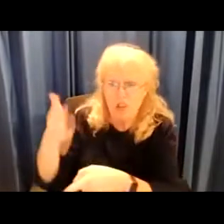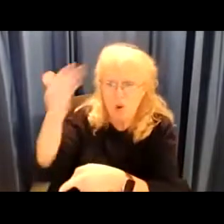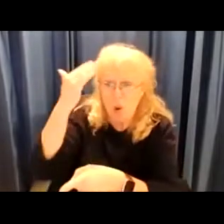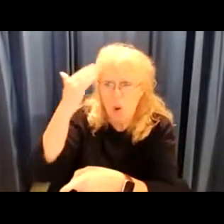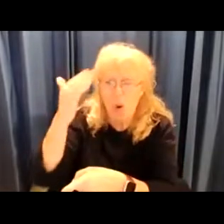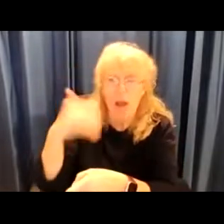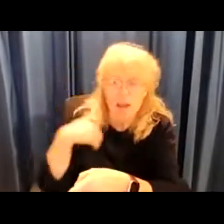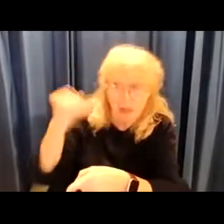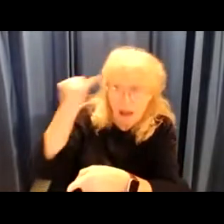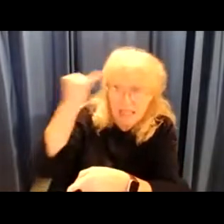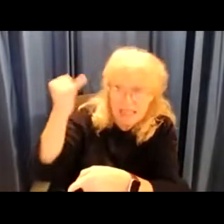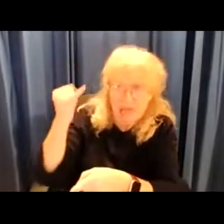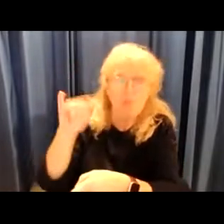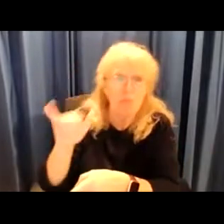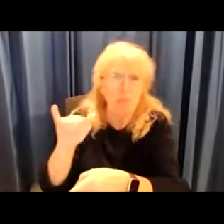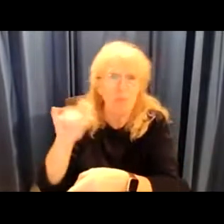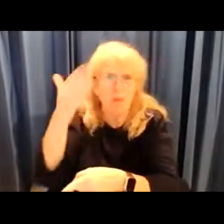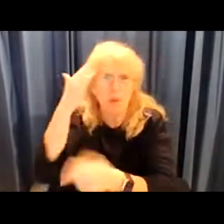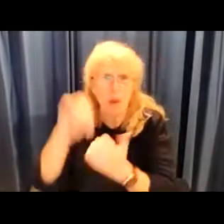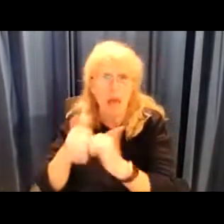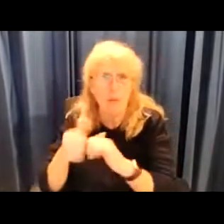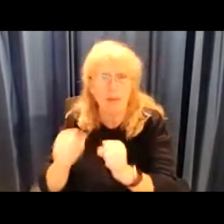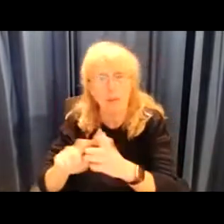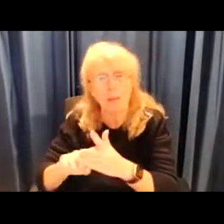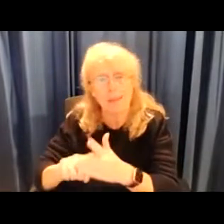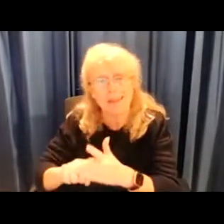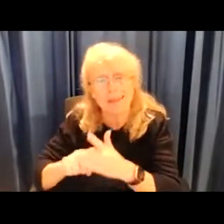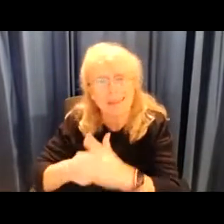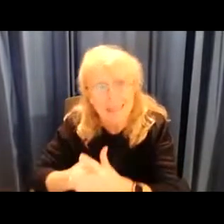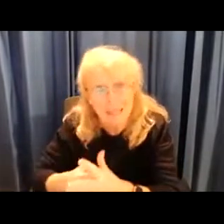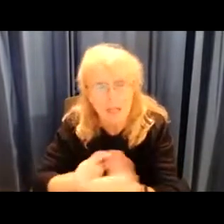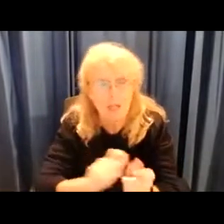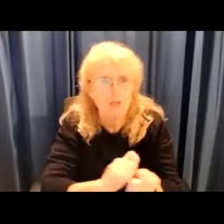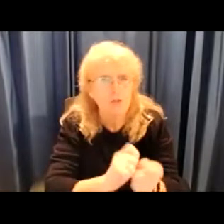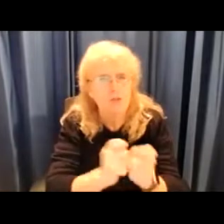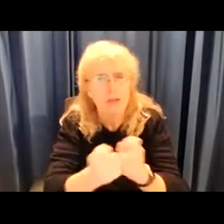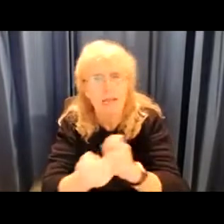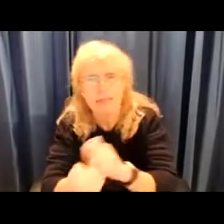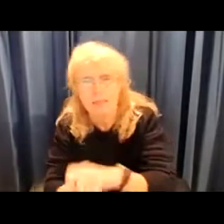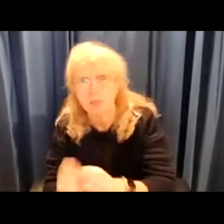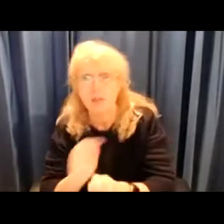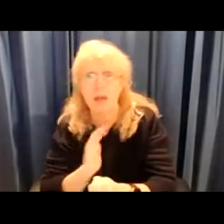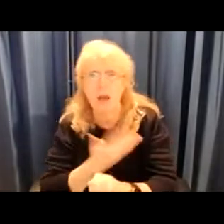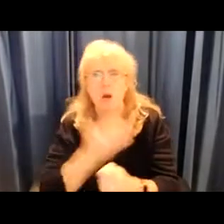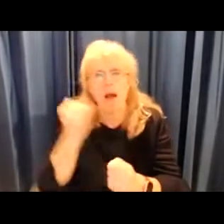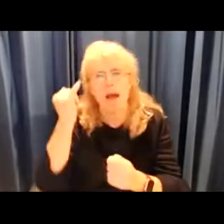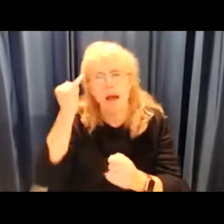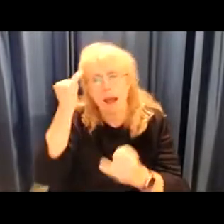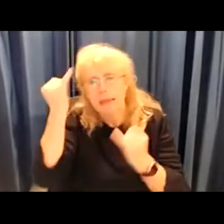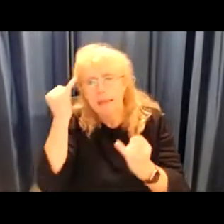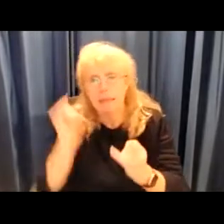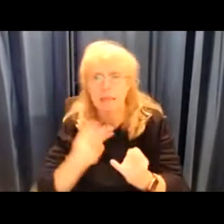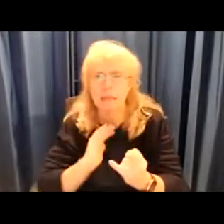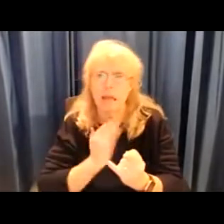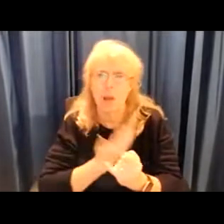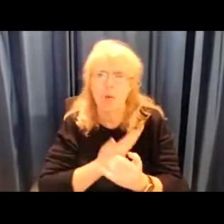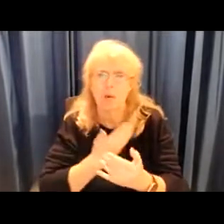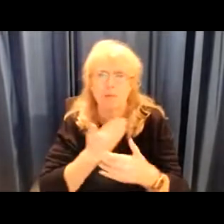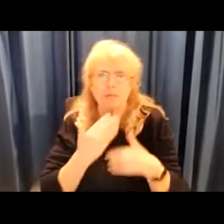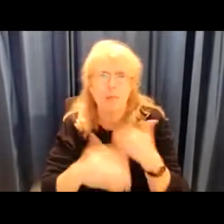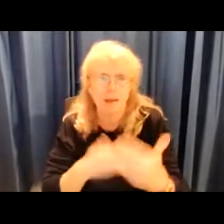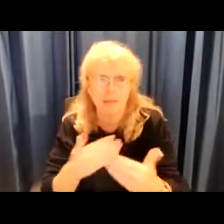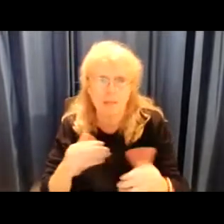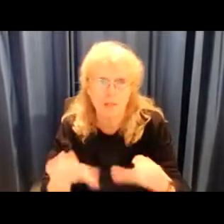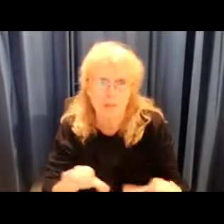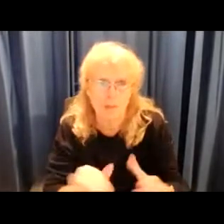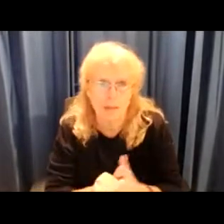ways that we can begin to transition our ideas and our processes to do that. So that's kind of the